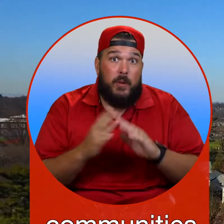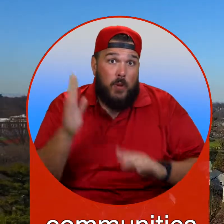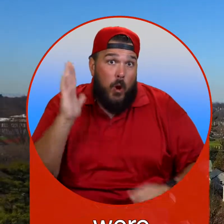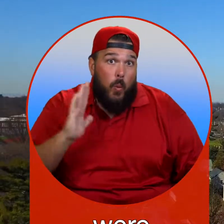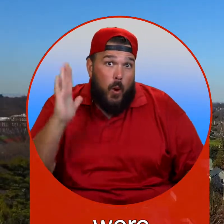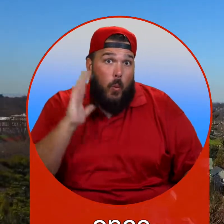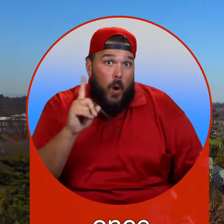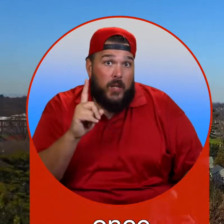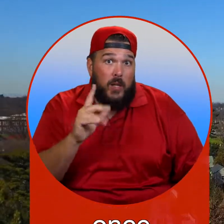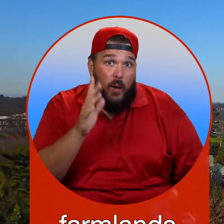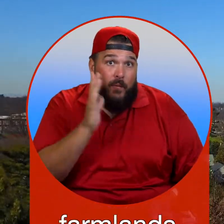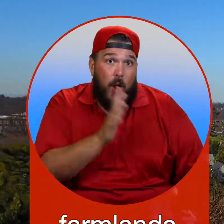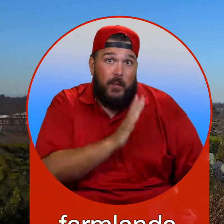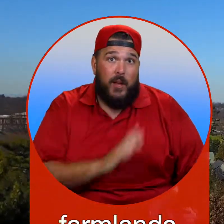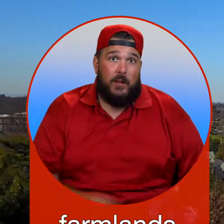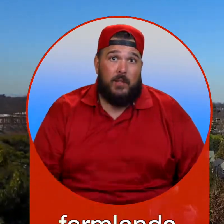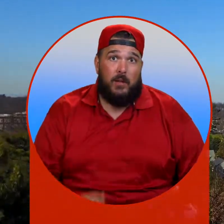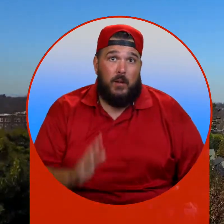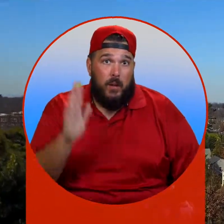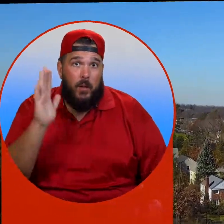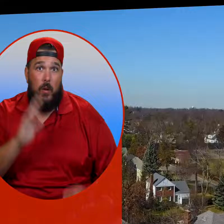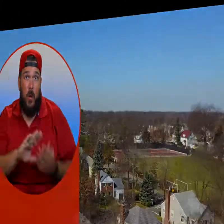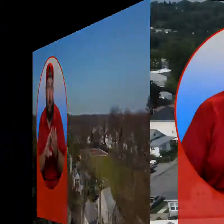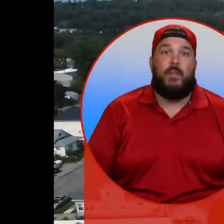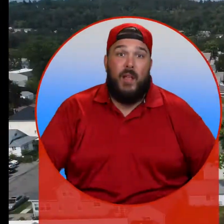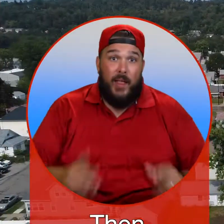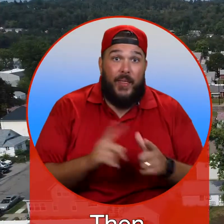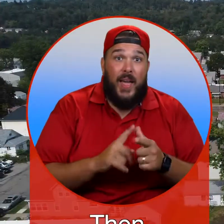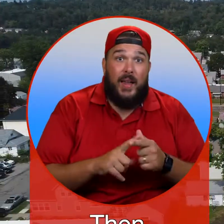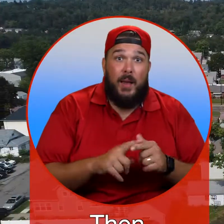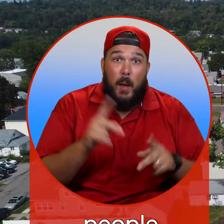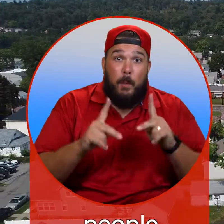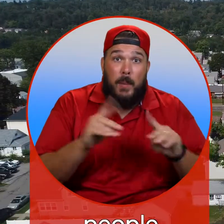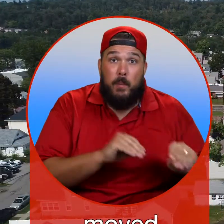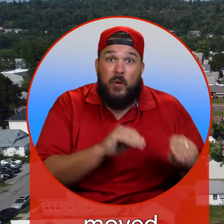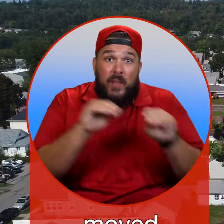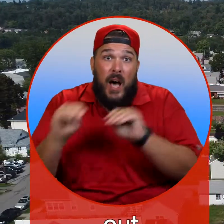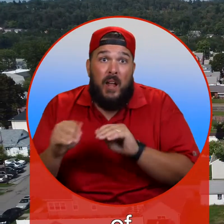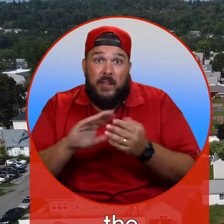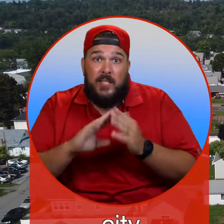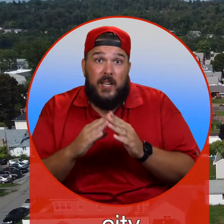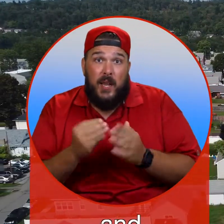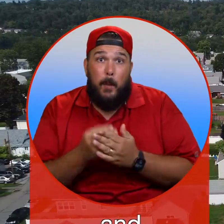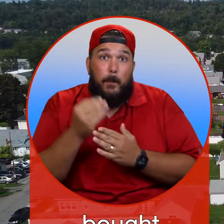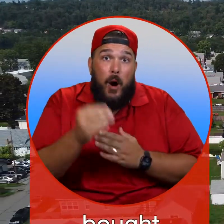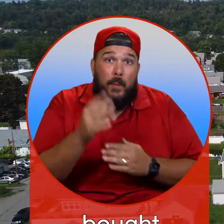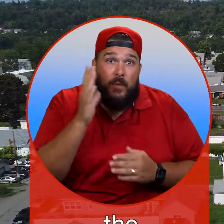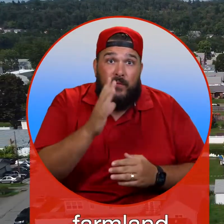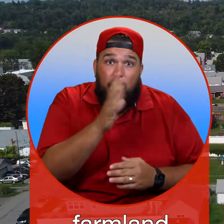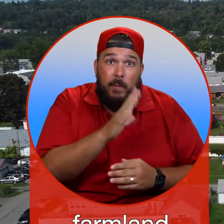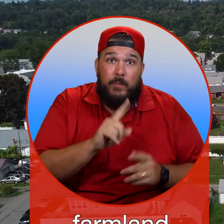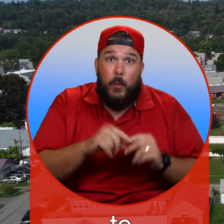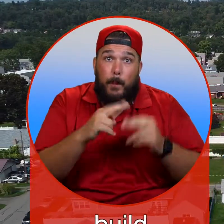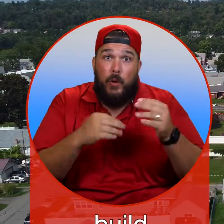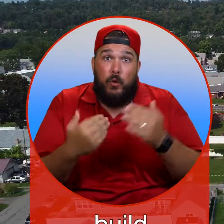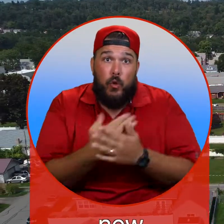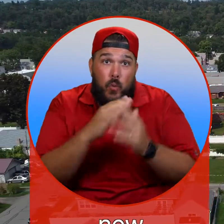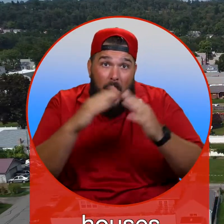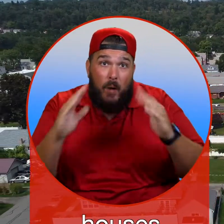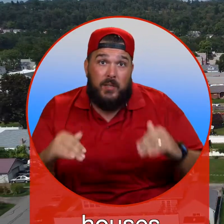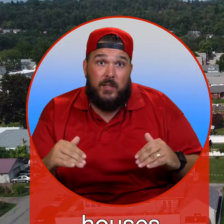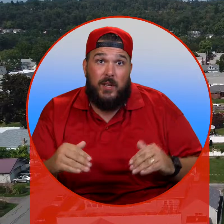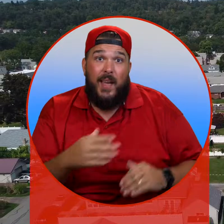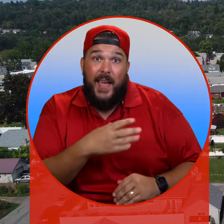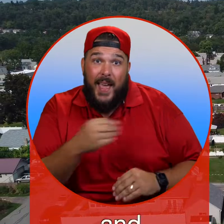Suburban communities were once farmlands. Then people moved out of the city and bought up the farmland to build